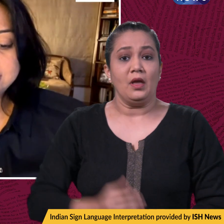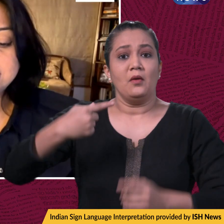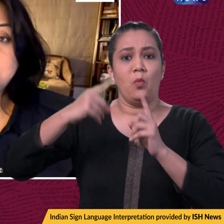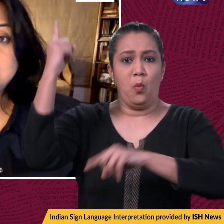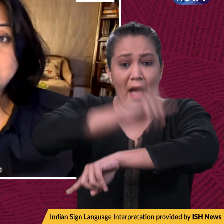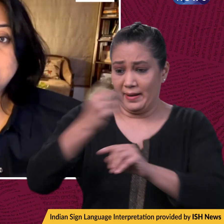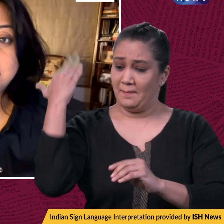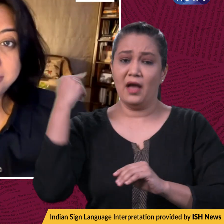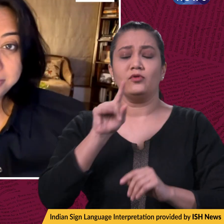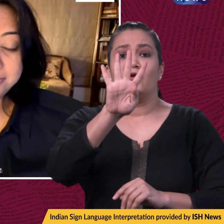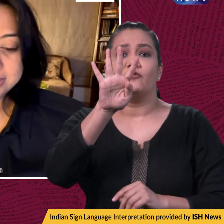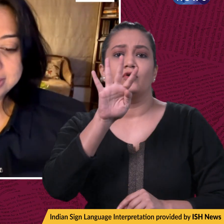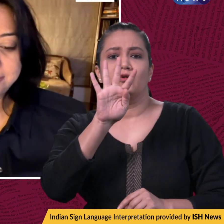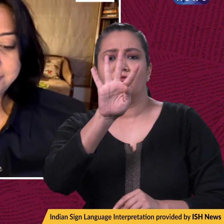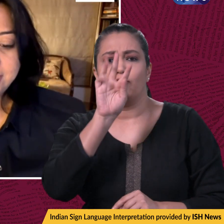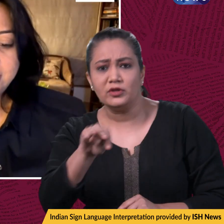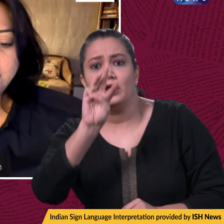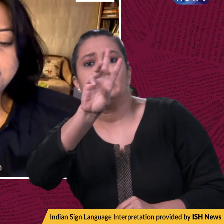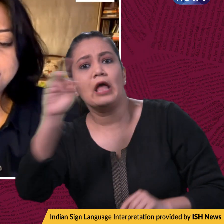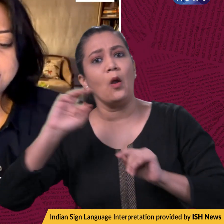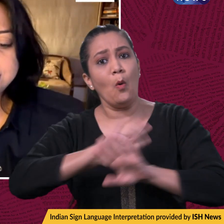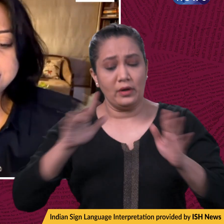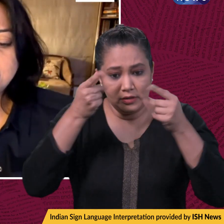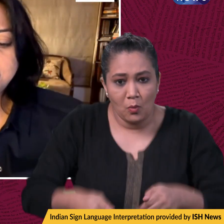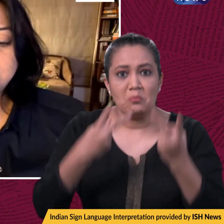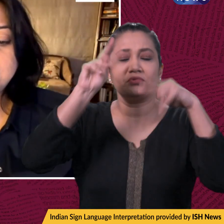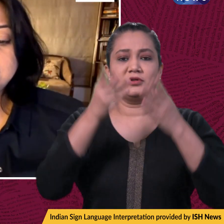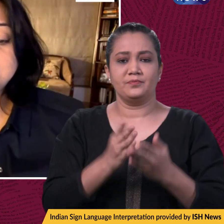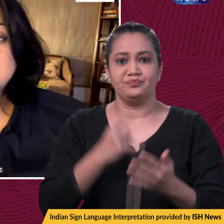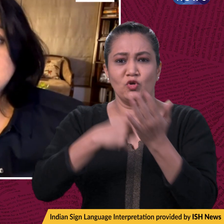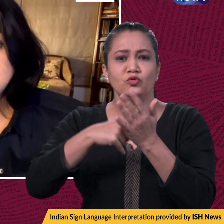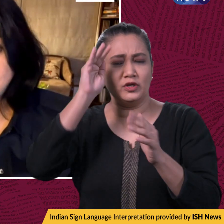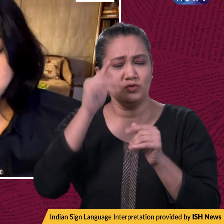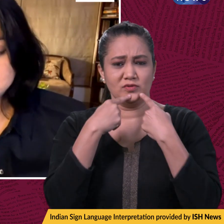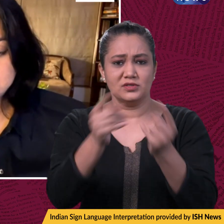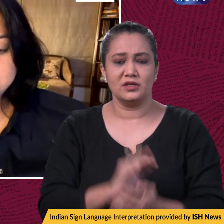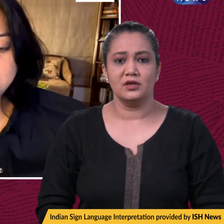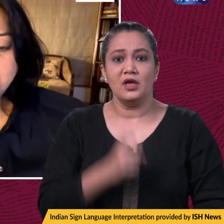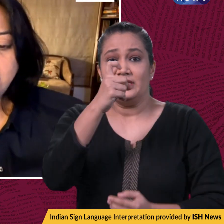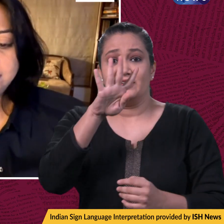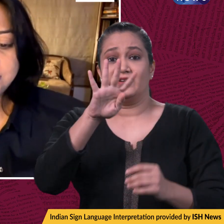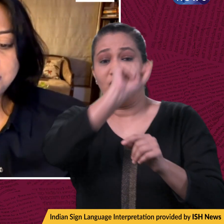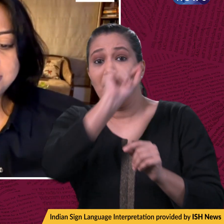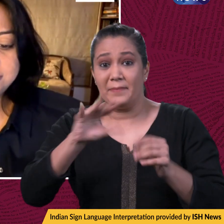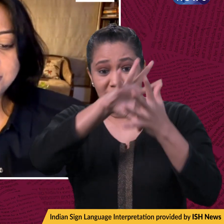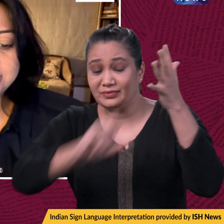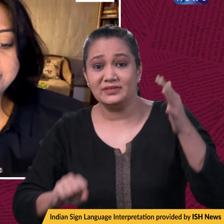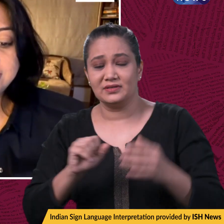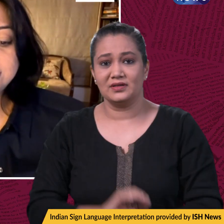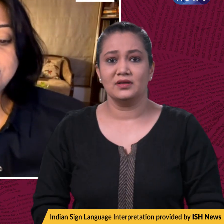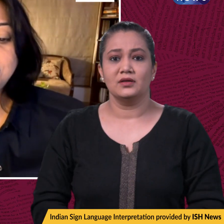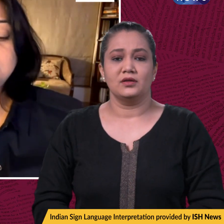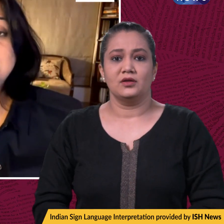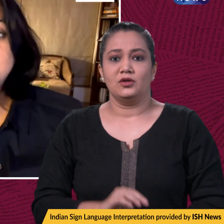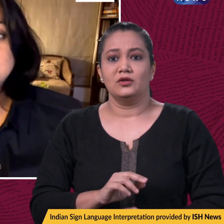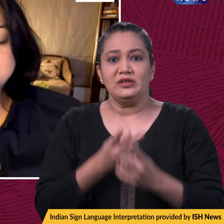4,300 cases that was confirmed the previous day. According to Reuters, Omicron accounted for 74% of the 249